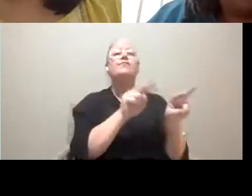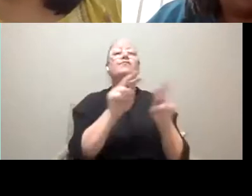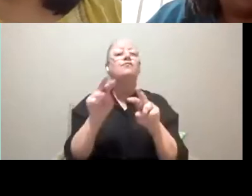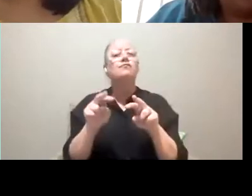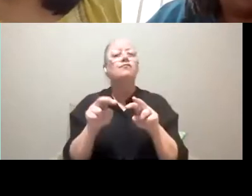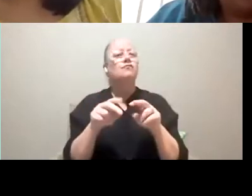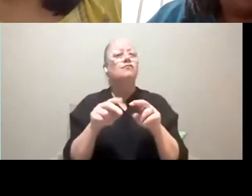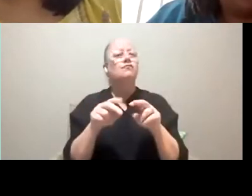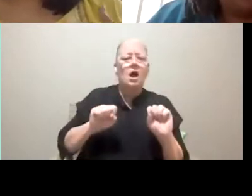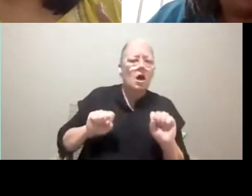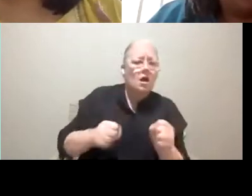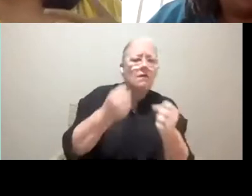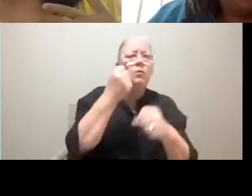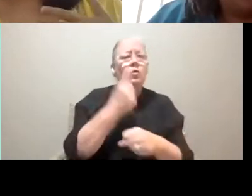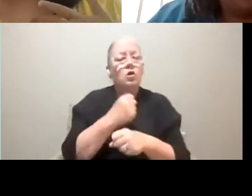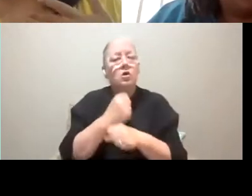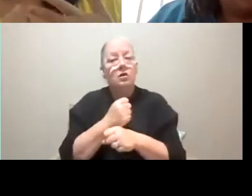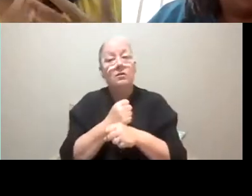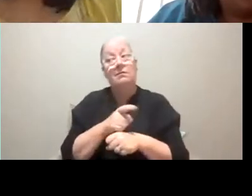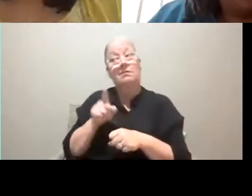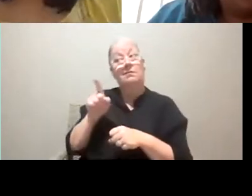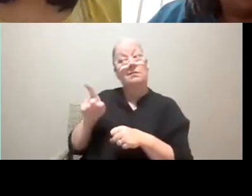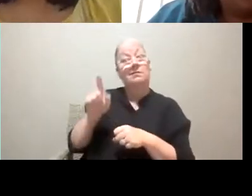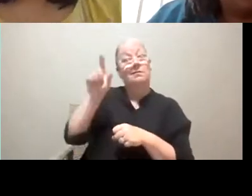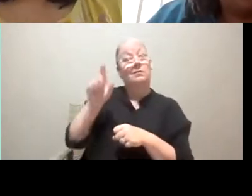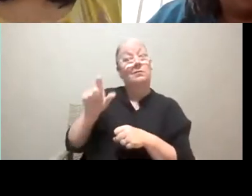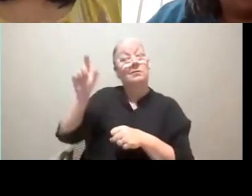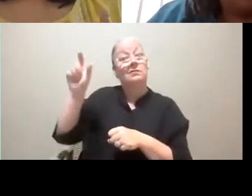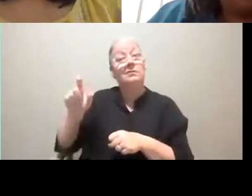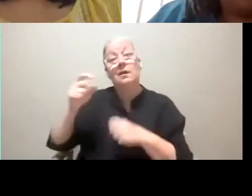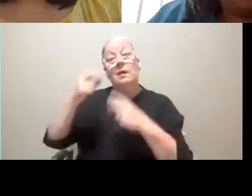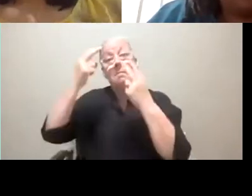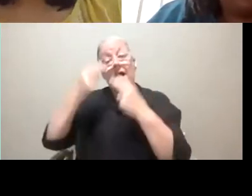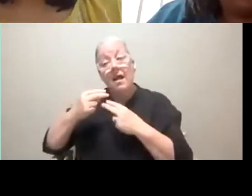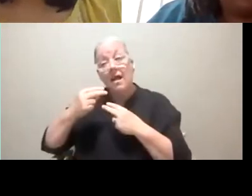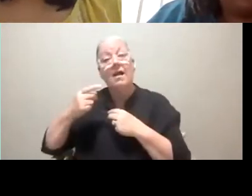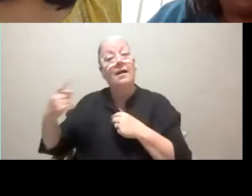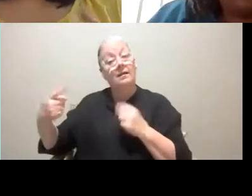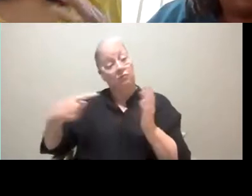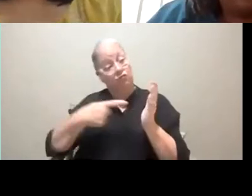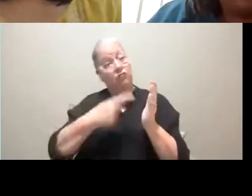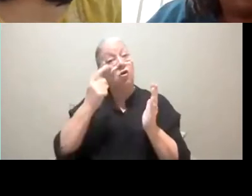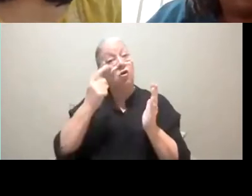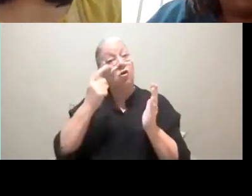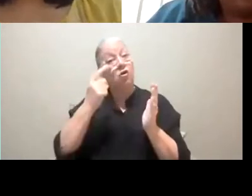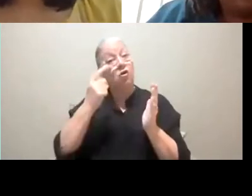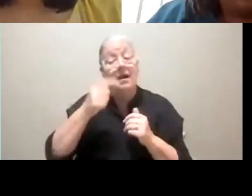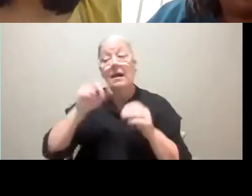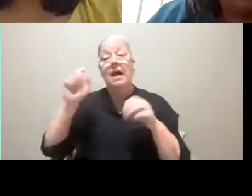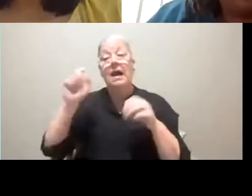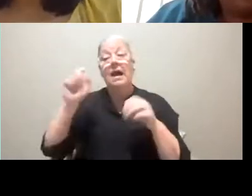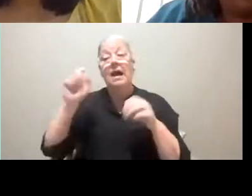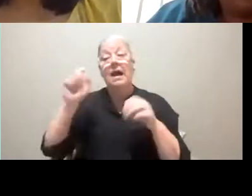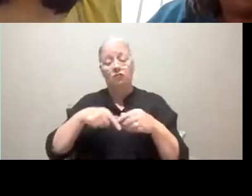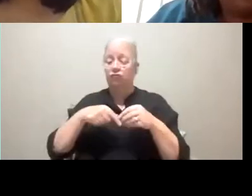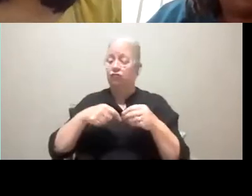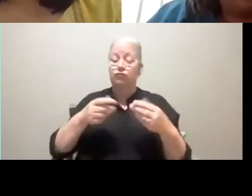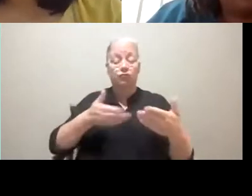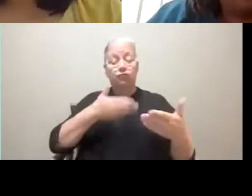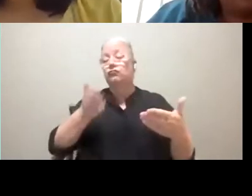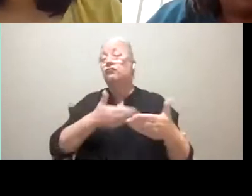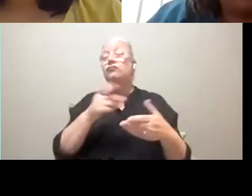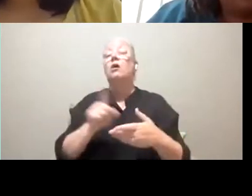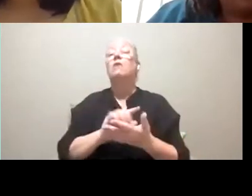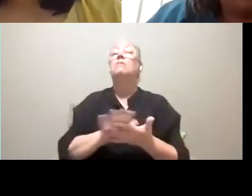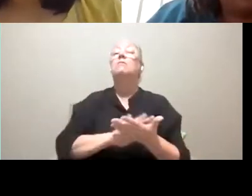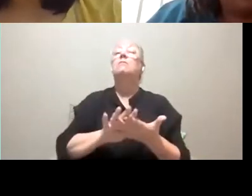see that persons with visual impairment can understand it and use it. The formats are in accessible formats. There are